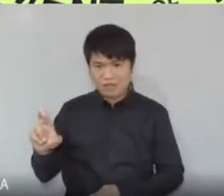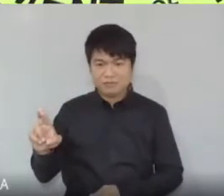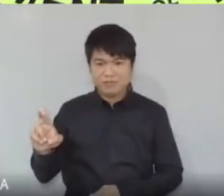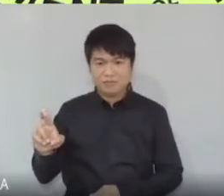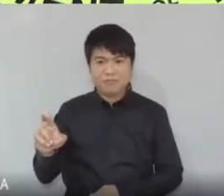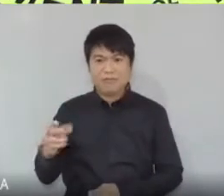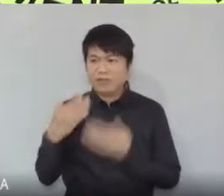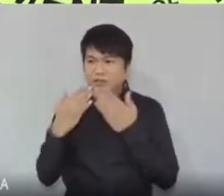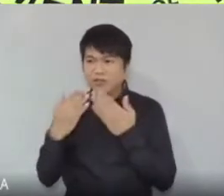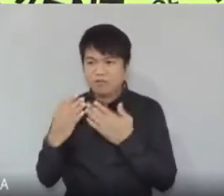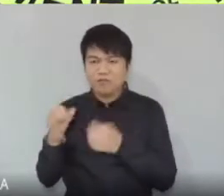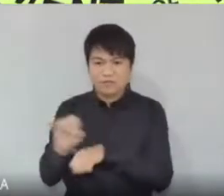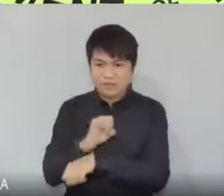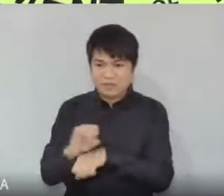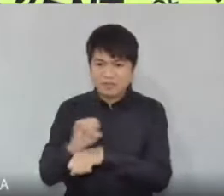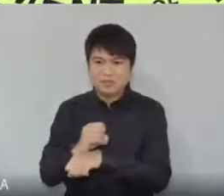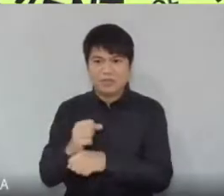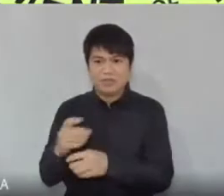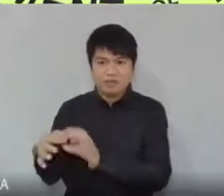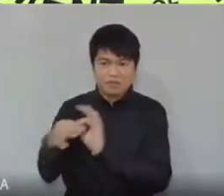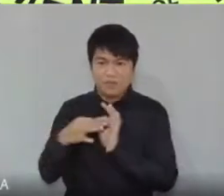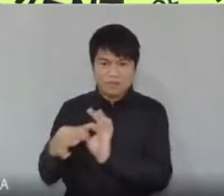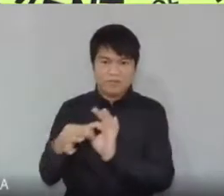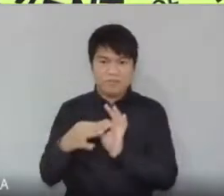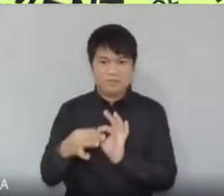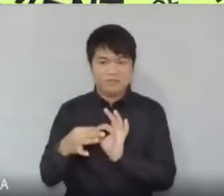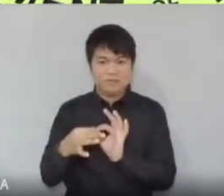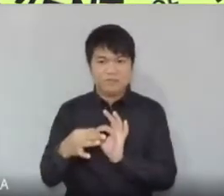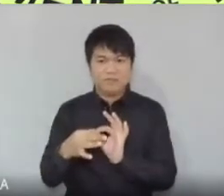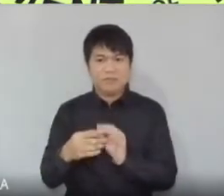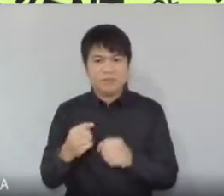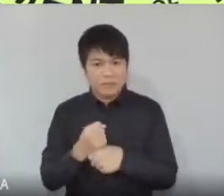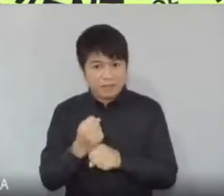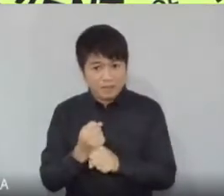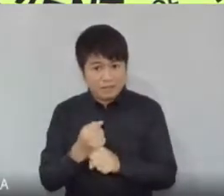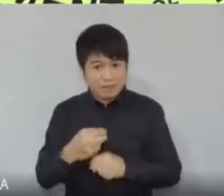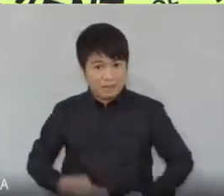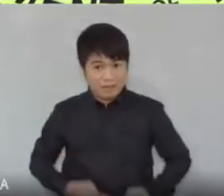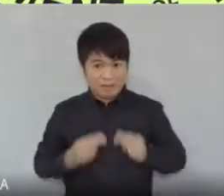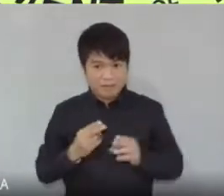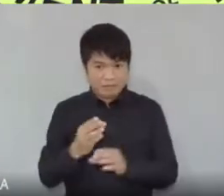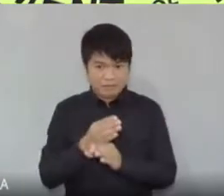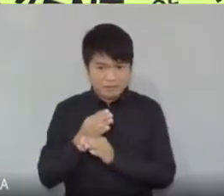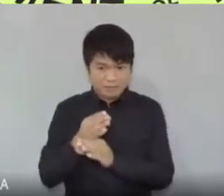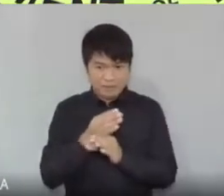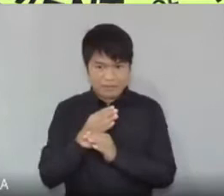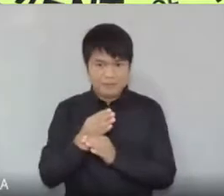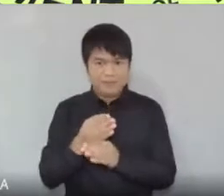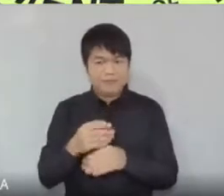equitable, accessible, and affordable healthcare for all Filipinos. We see you in the coming Telehealth